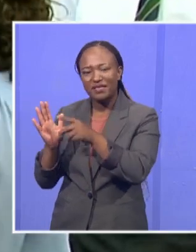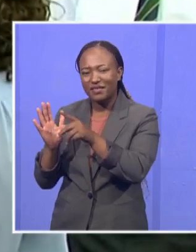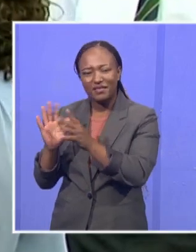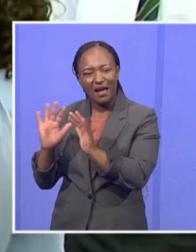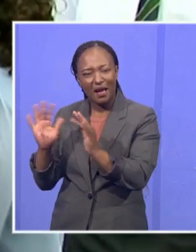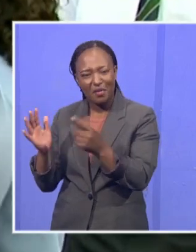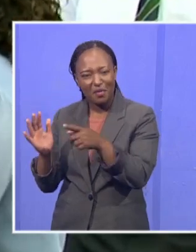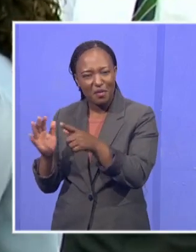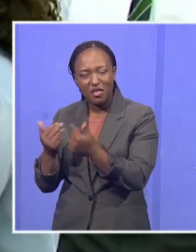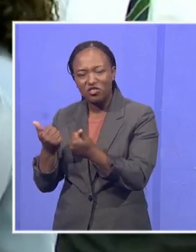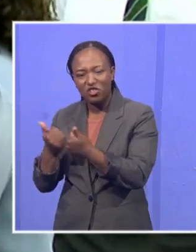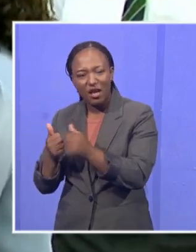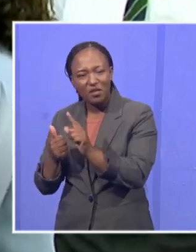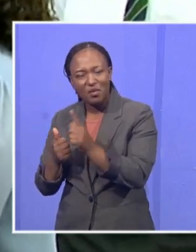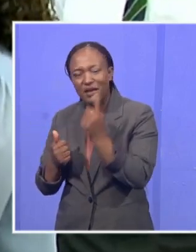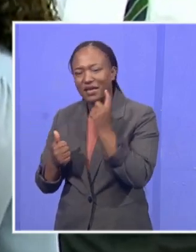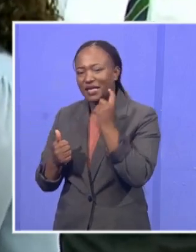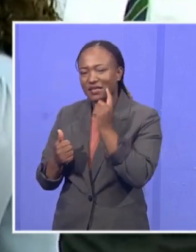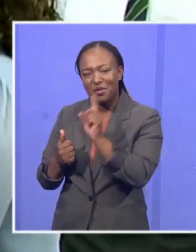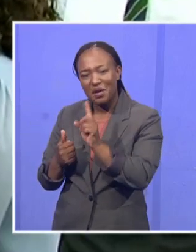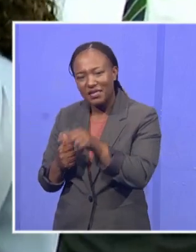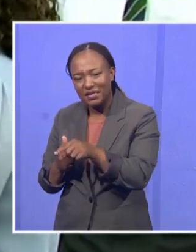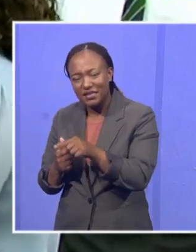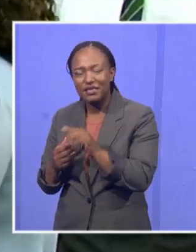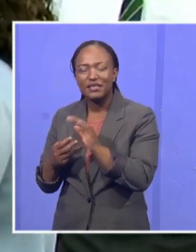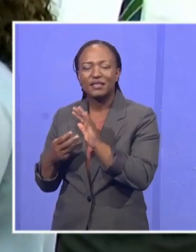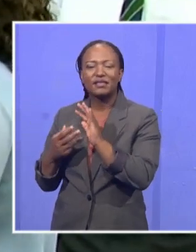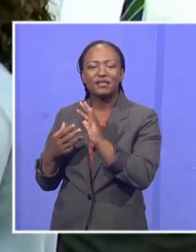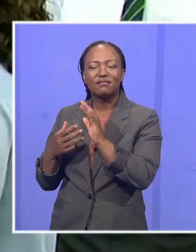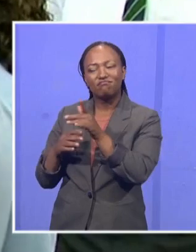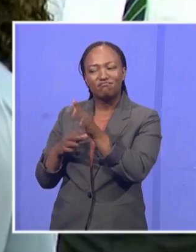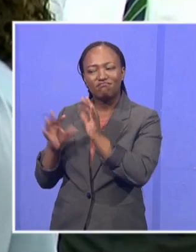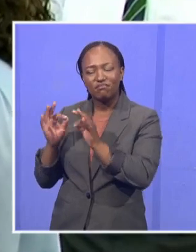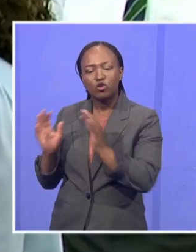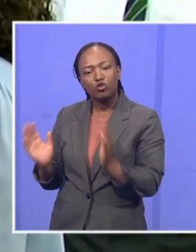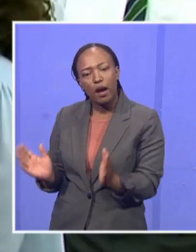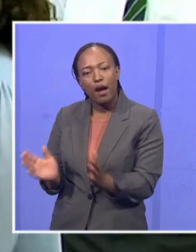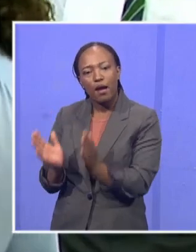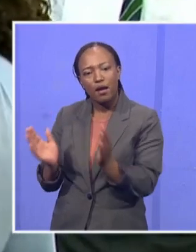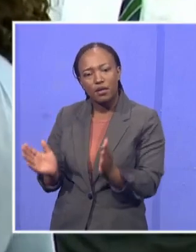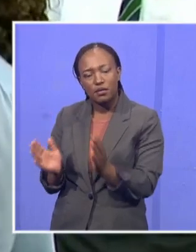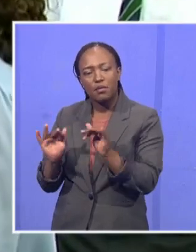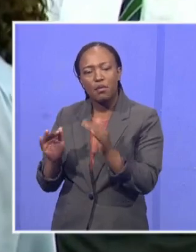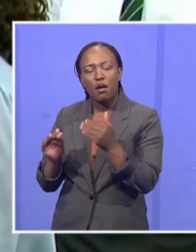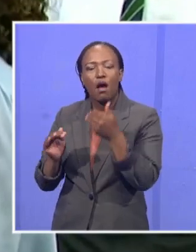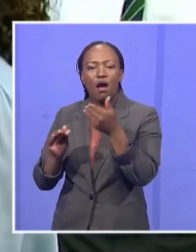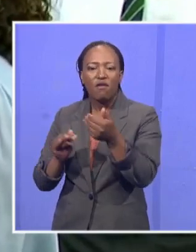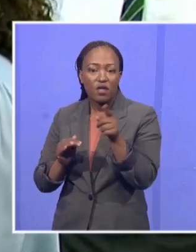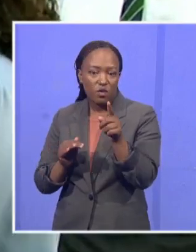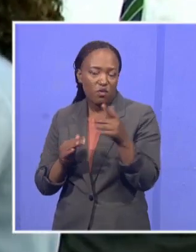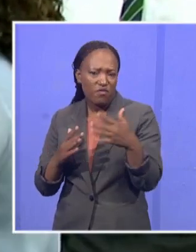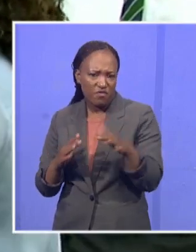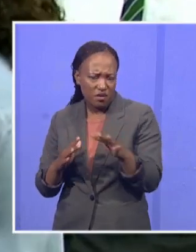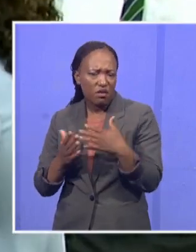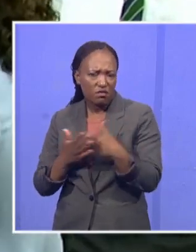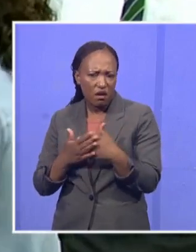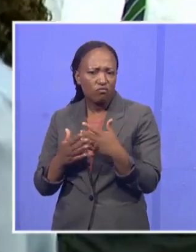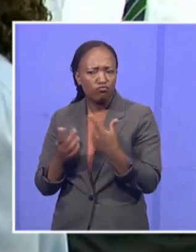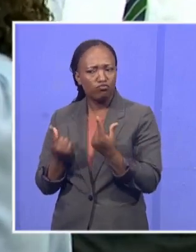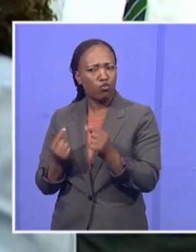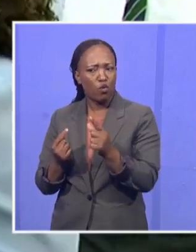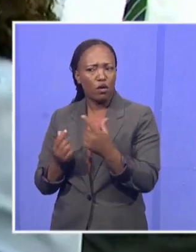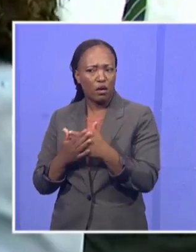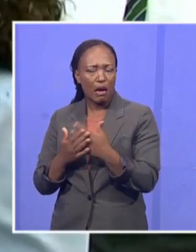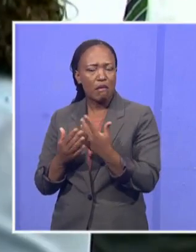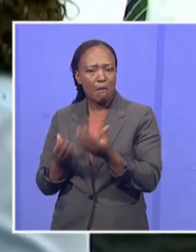was challenging? What was easy? And really just to inspire those who come after you, what can they do to also one day walk